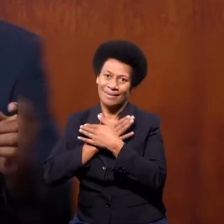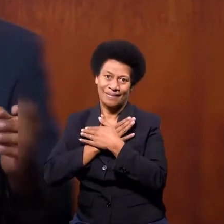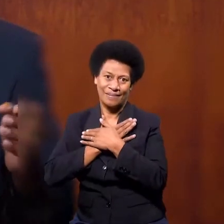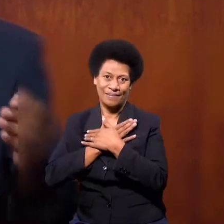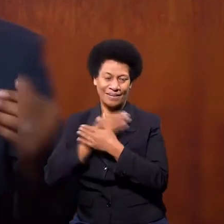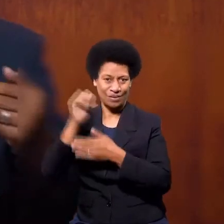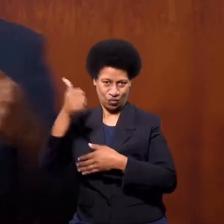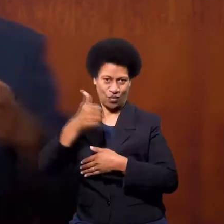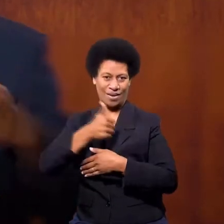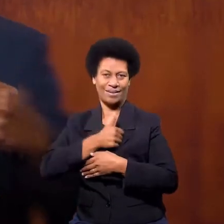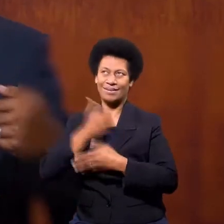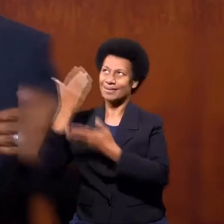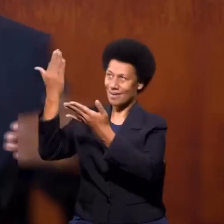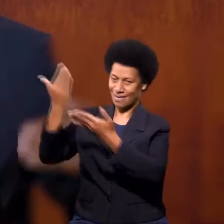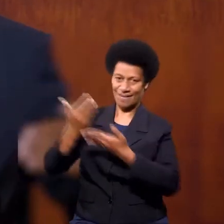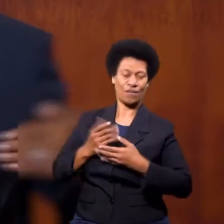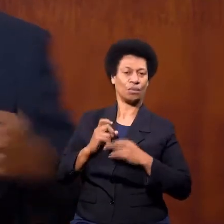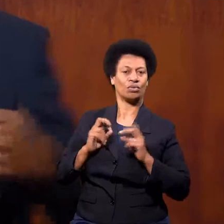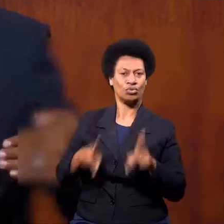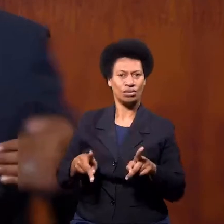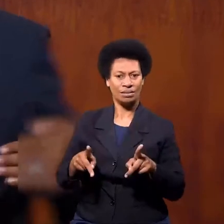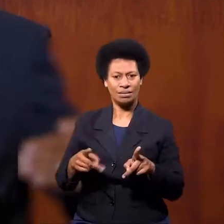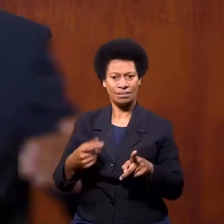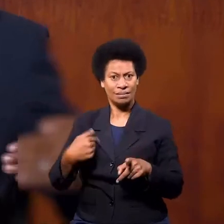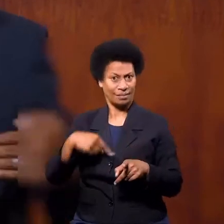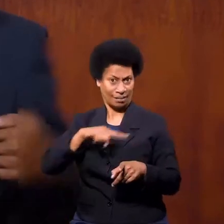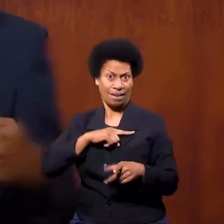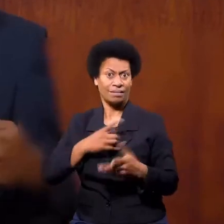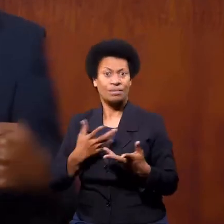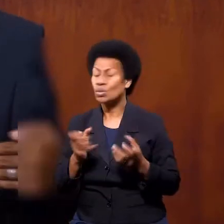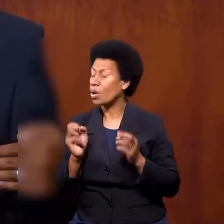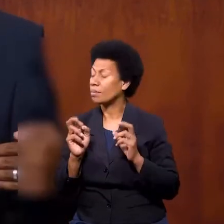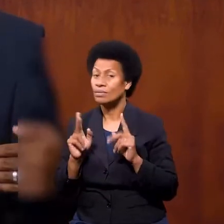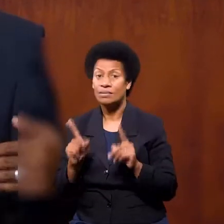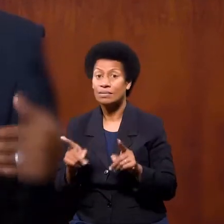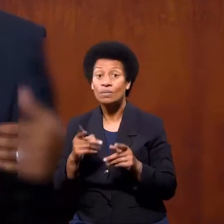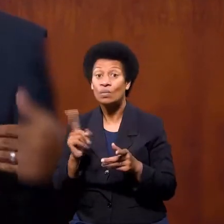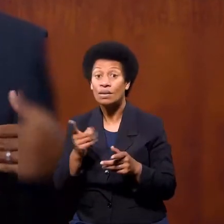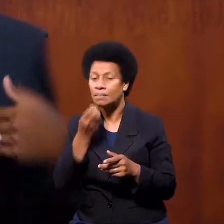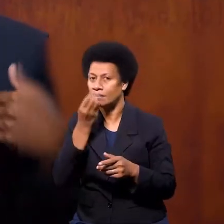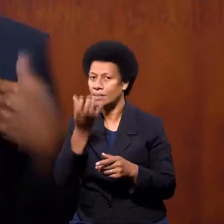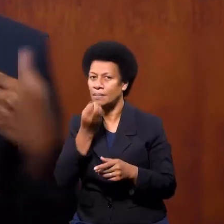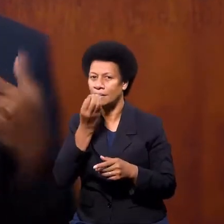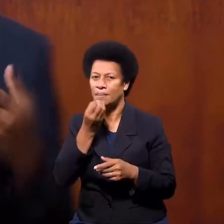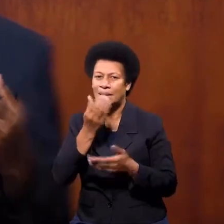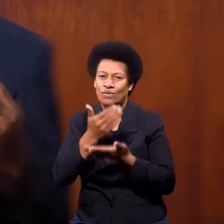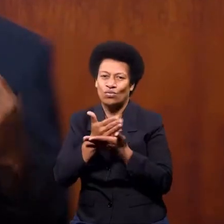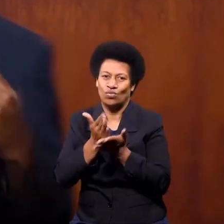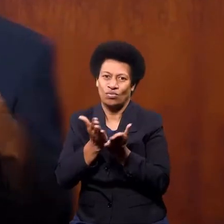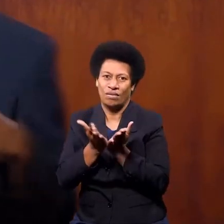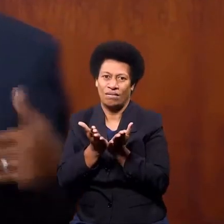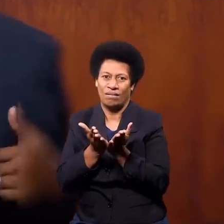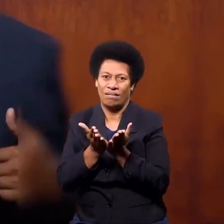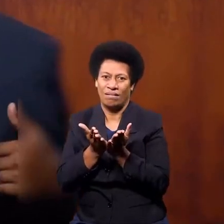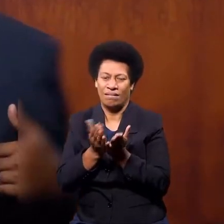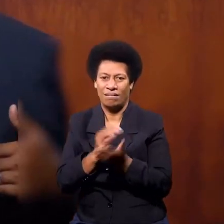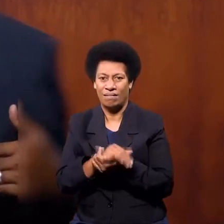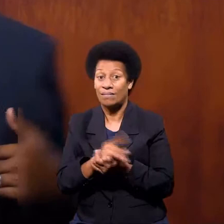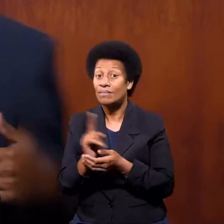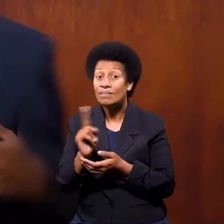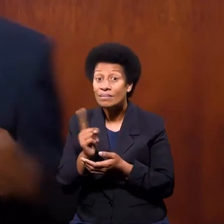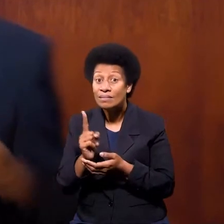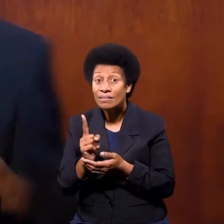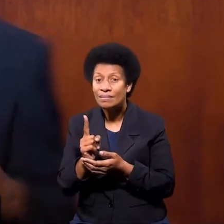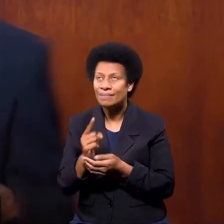grace that he has given us this opportunity. We count this as an opportunity. Yeah, it's an opportunity. To share, right? It's a privilege,